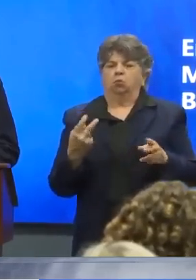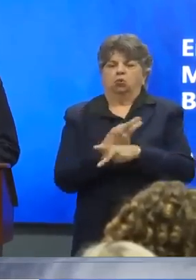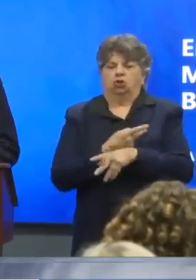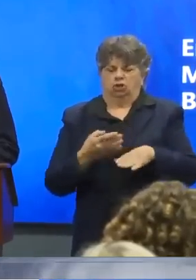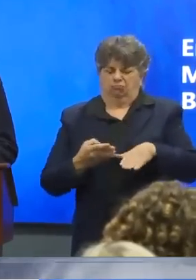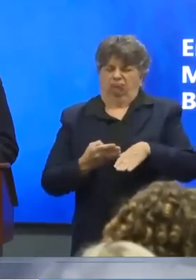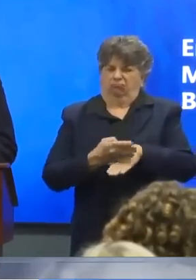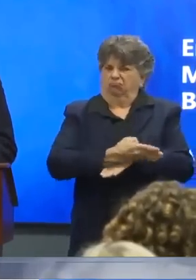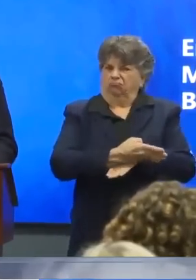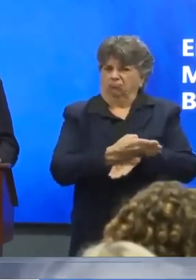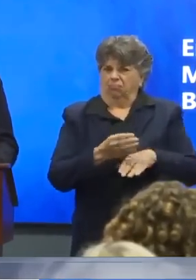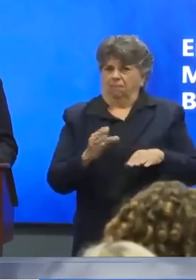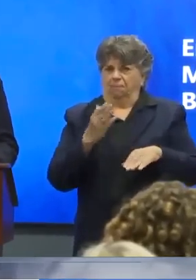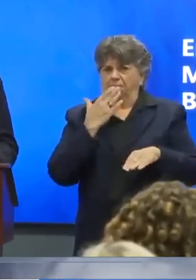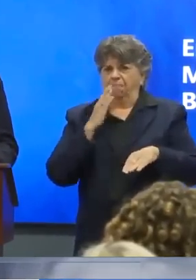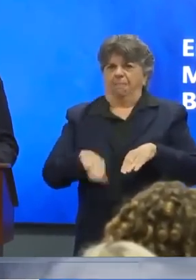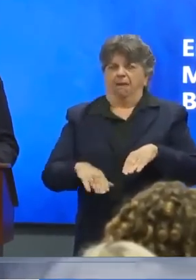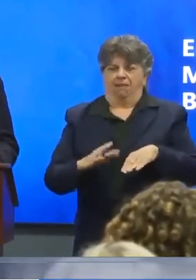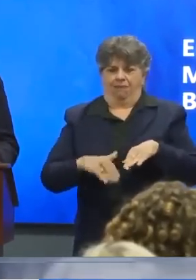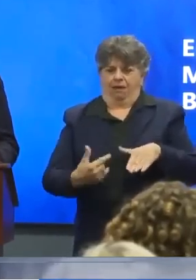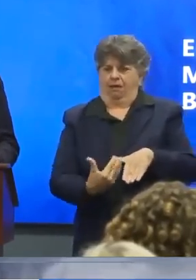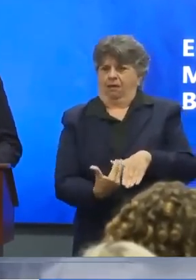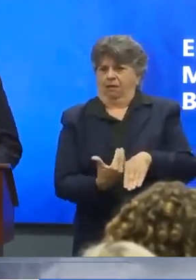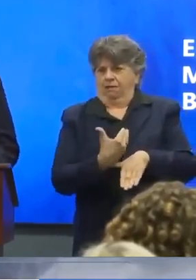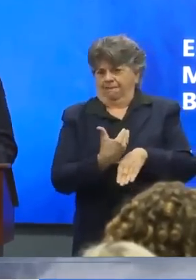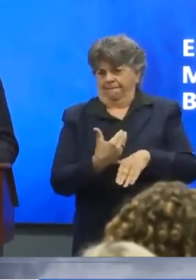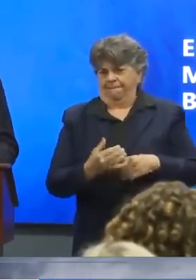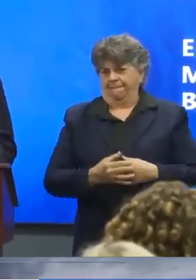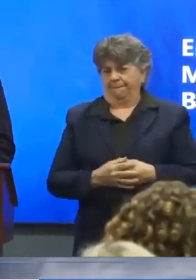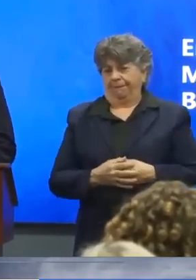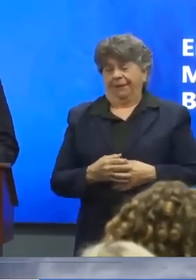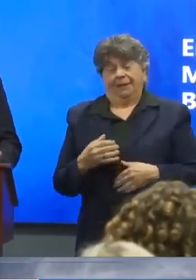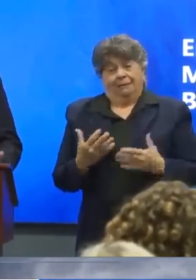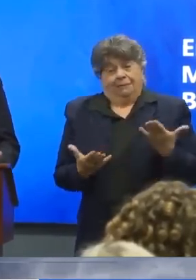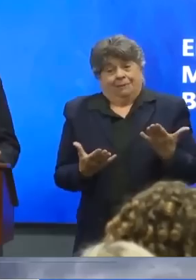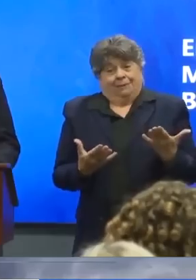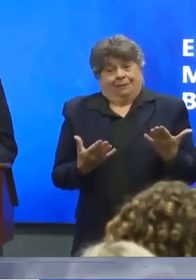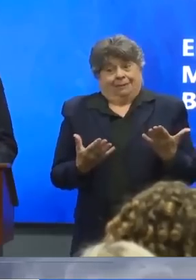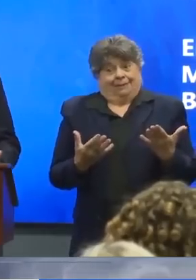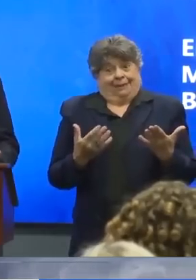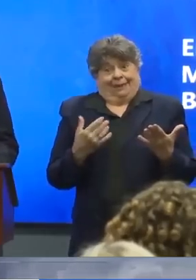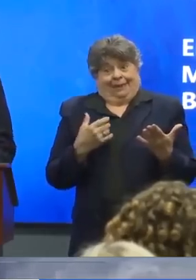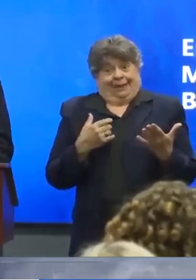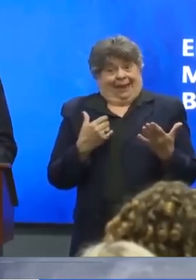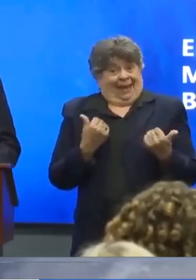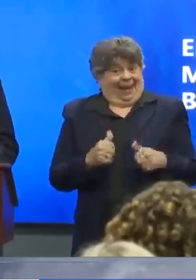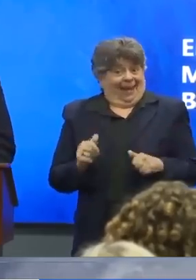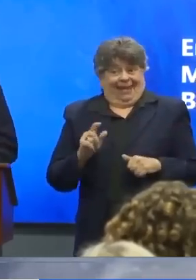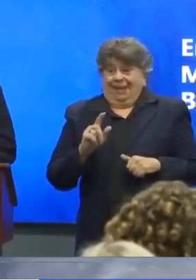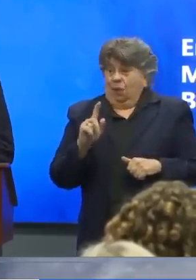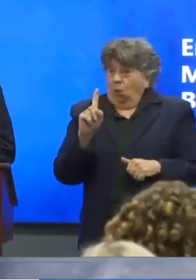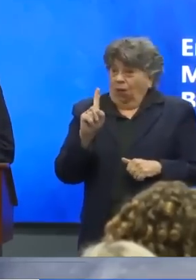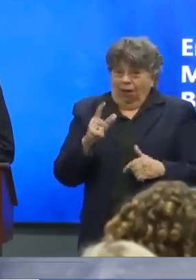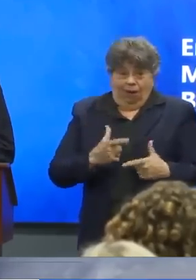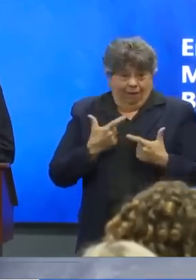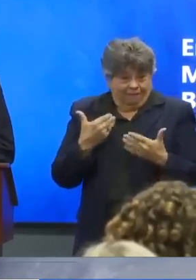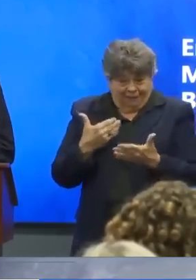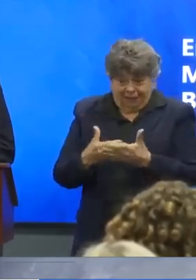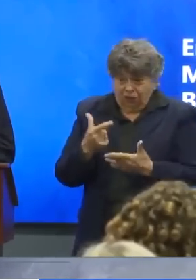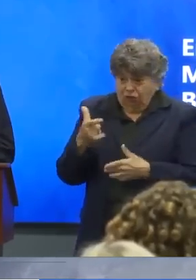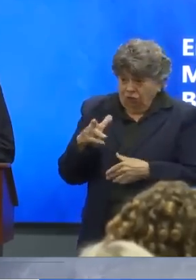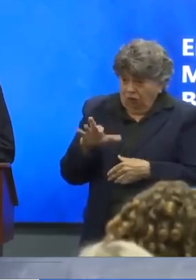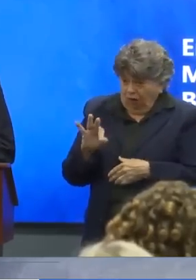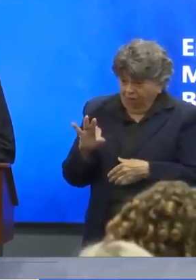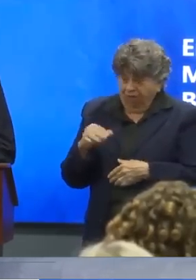peninsula. So I would say everybody on the Florida Gulf Coast, just watch and be prepared and take the necessary action